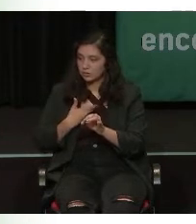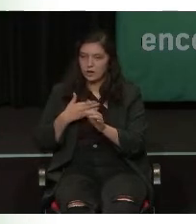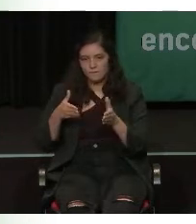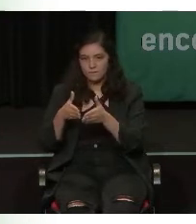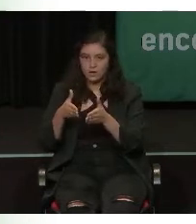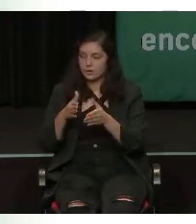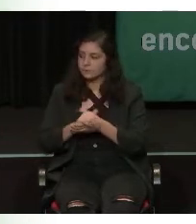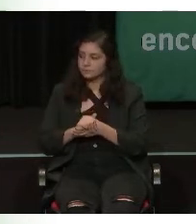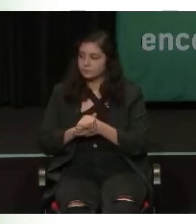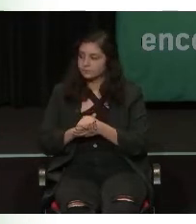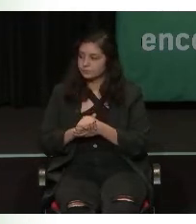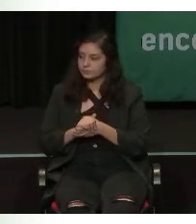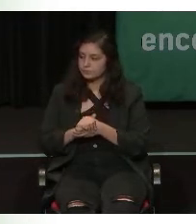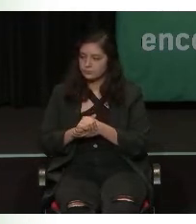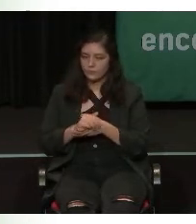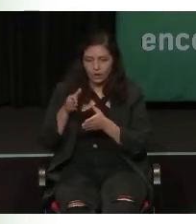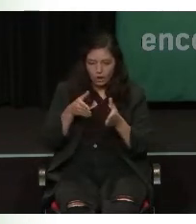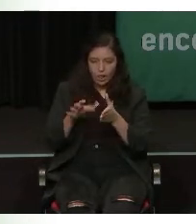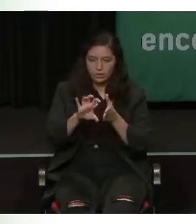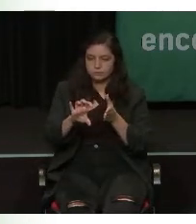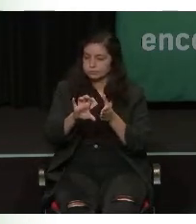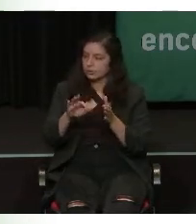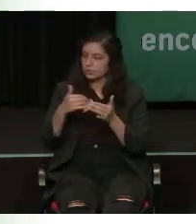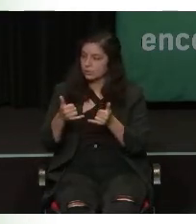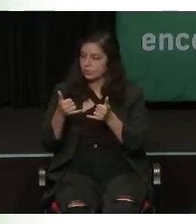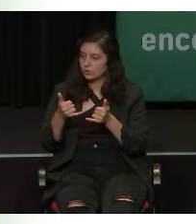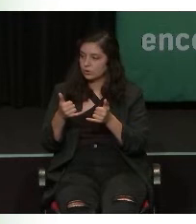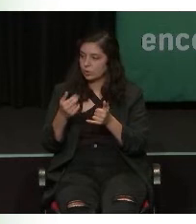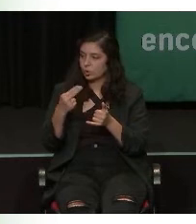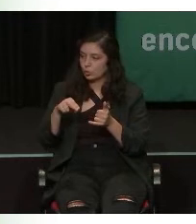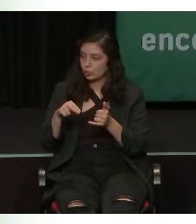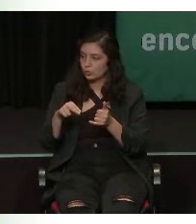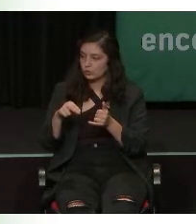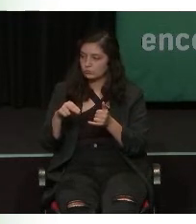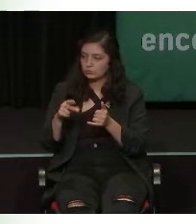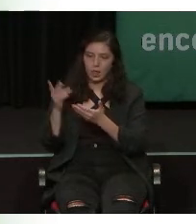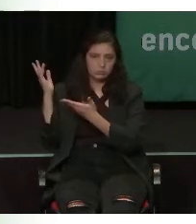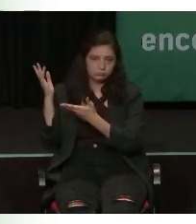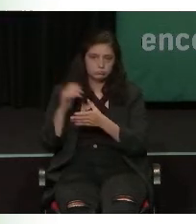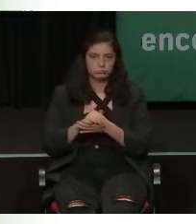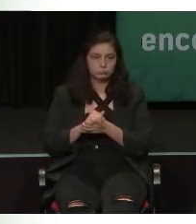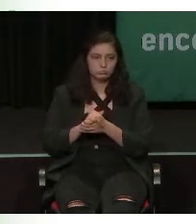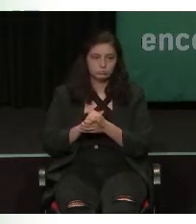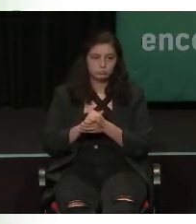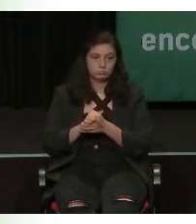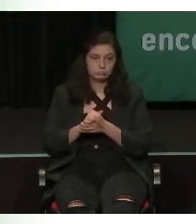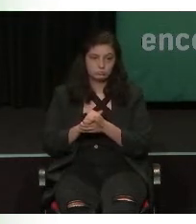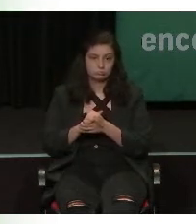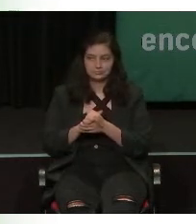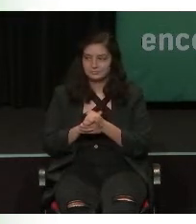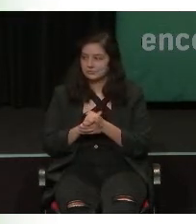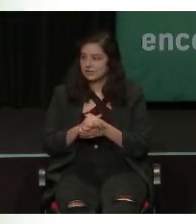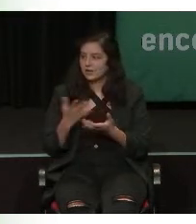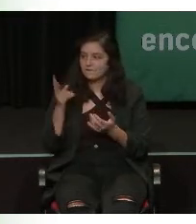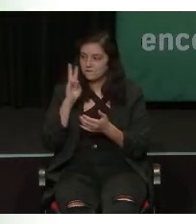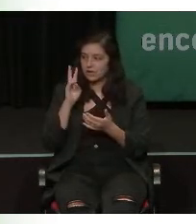way out, strategic fit, tour and cure is an alternative, United Nations umbrella,